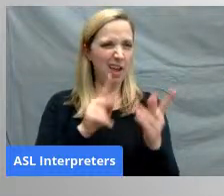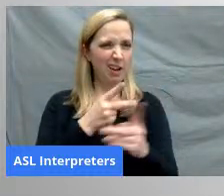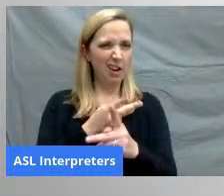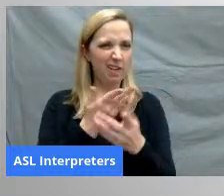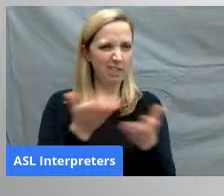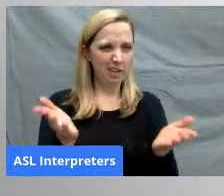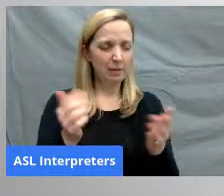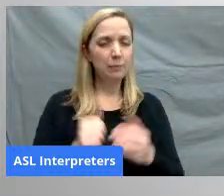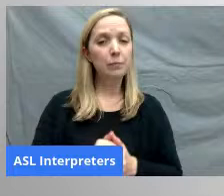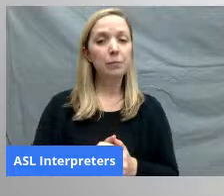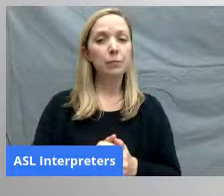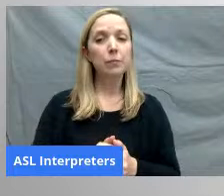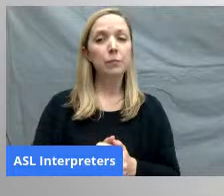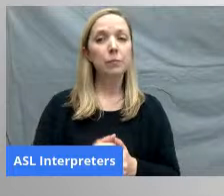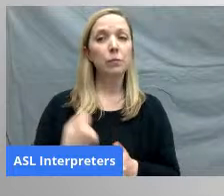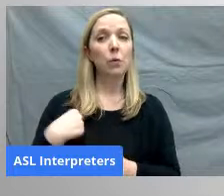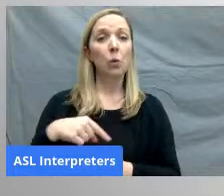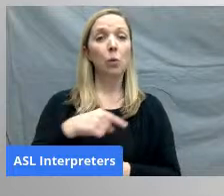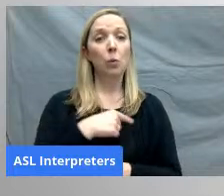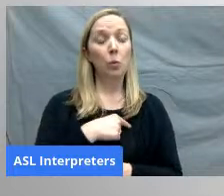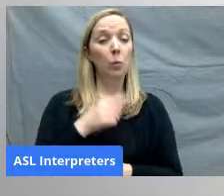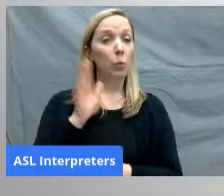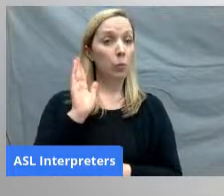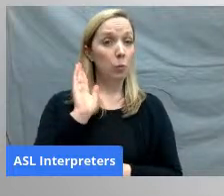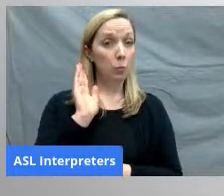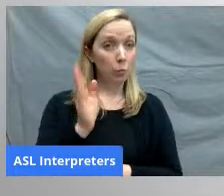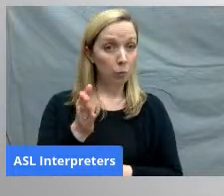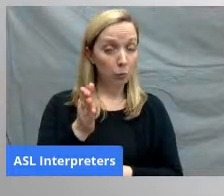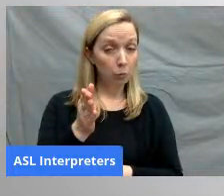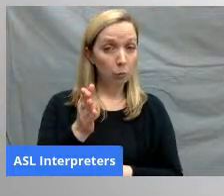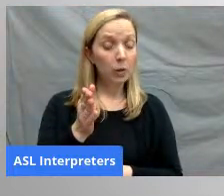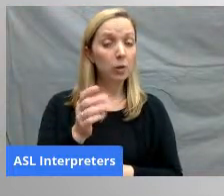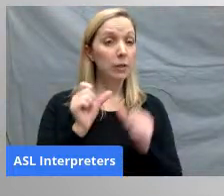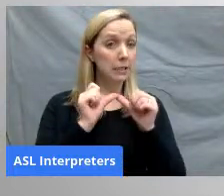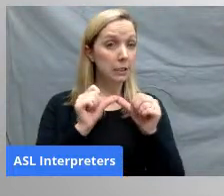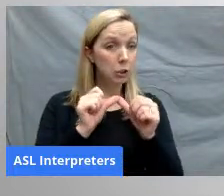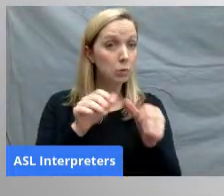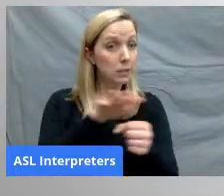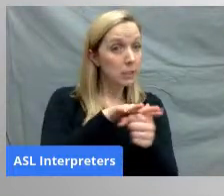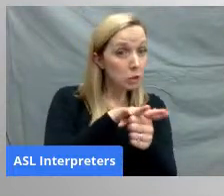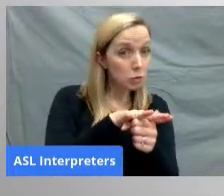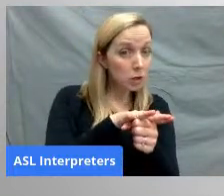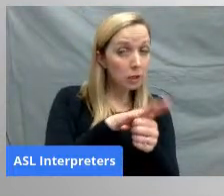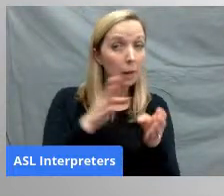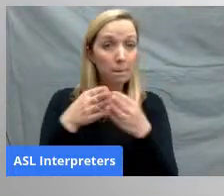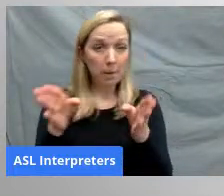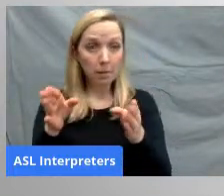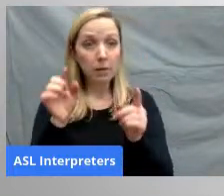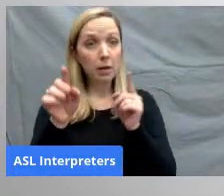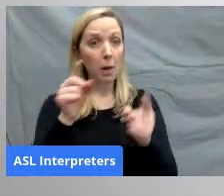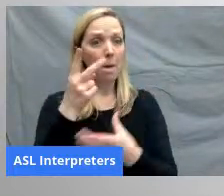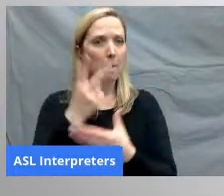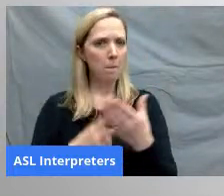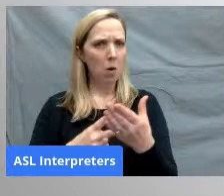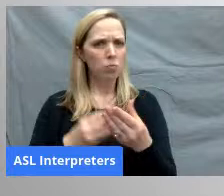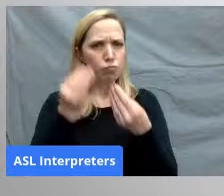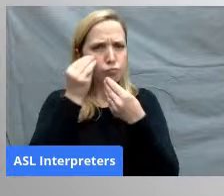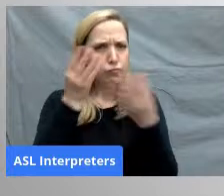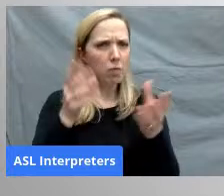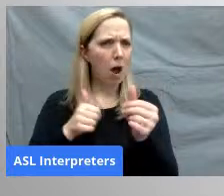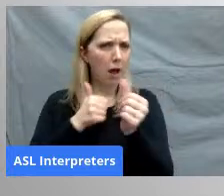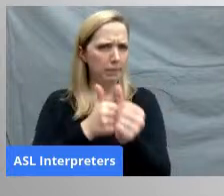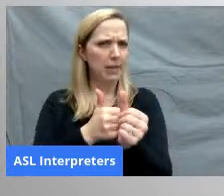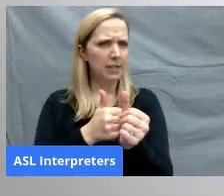work to keep the district and the public updated on those changes to our committees.